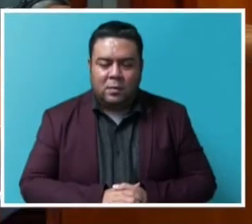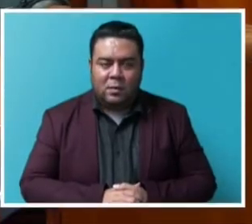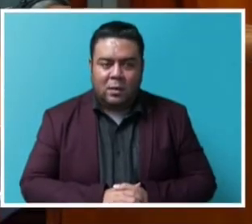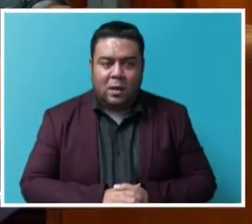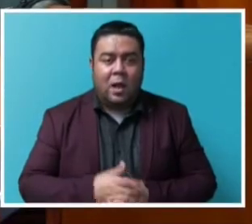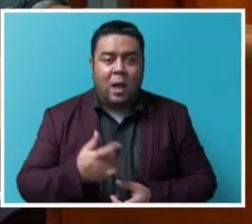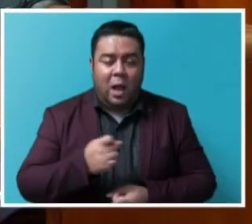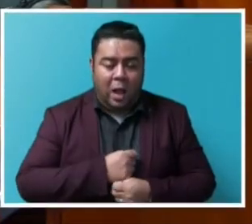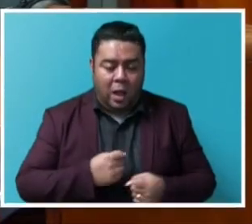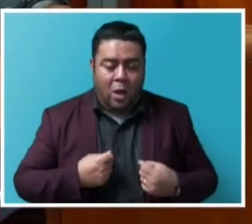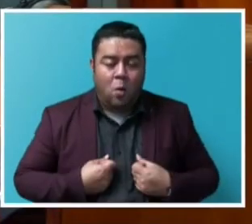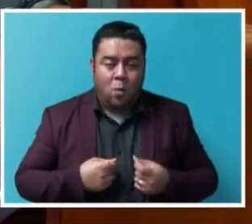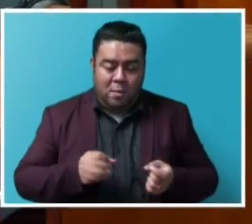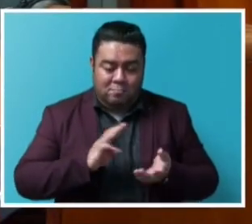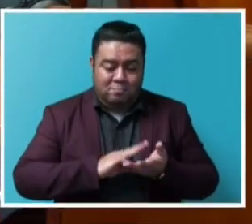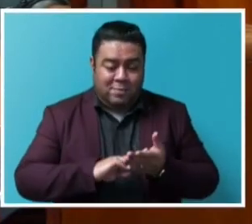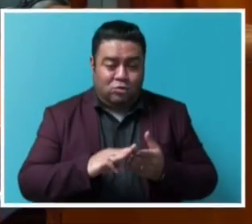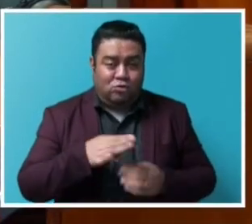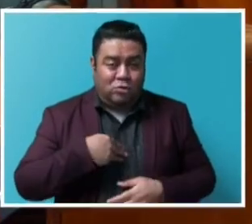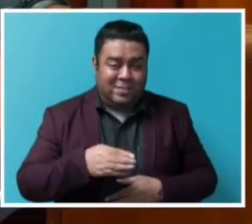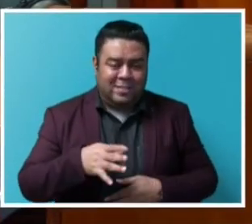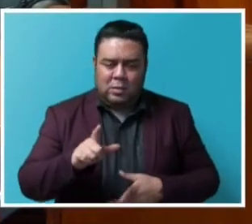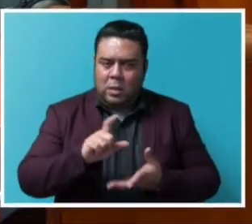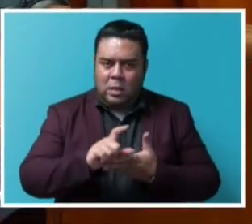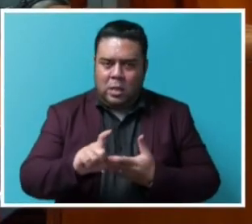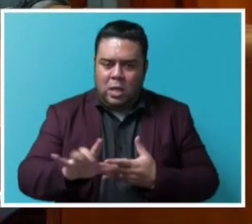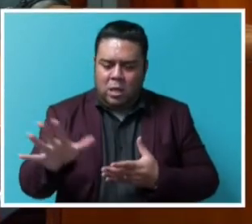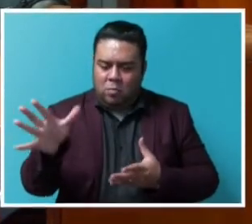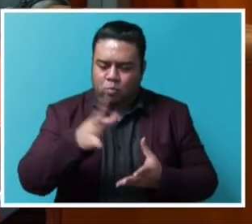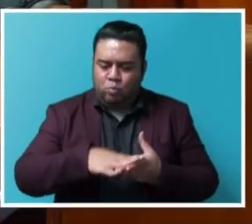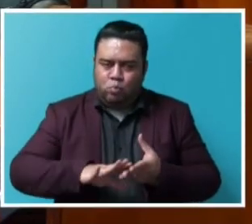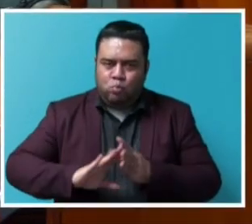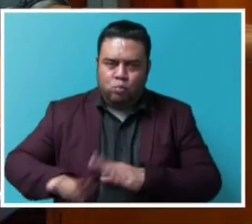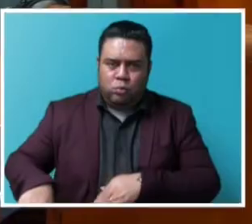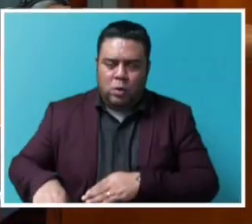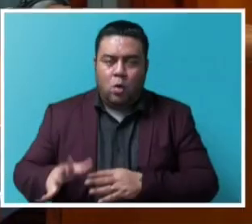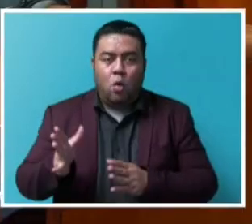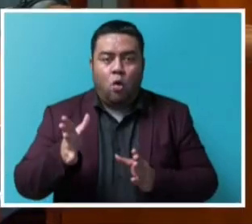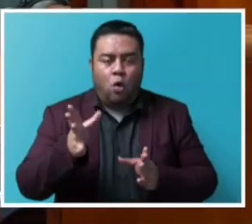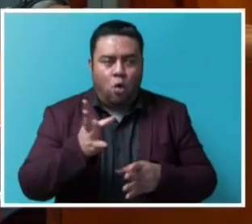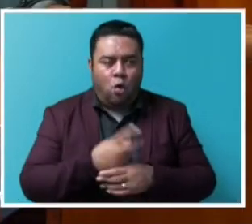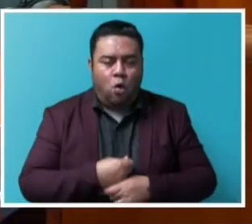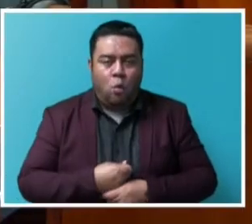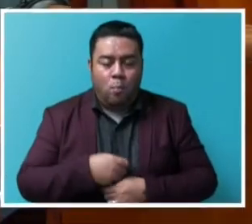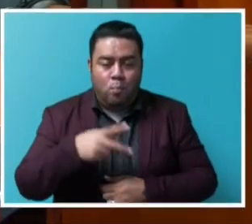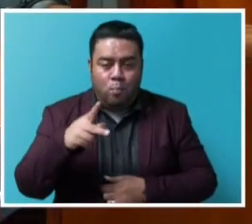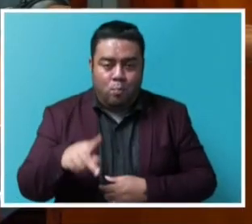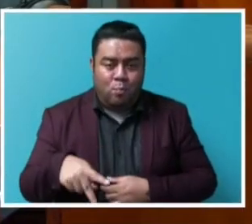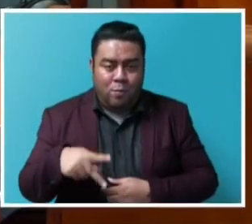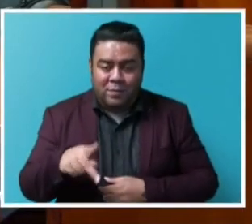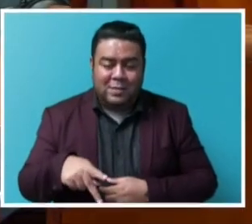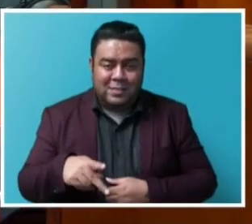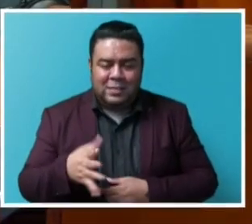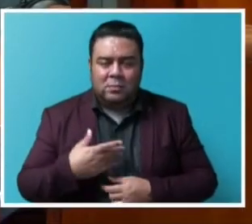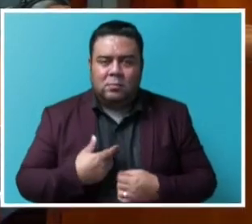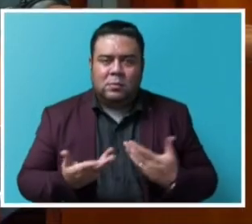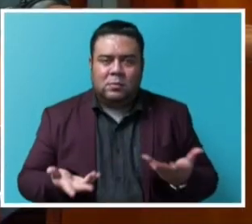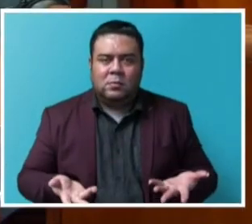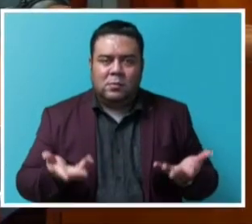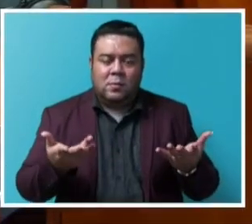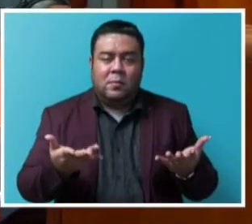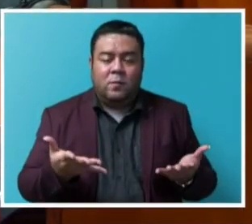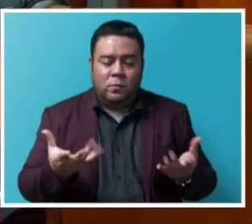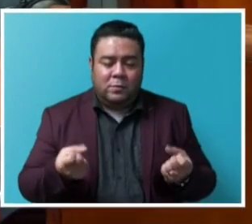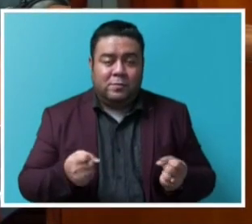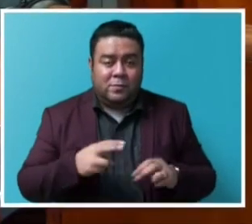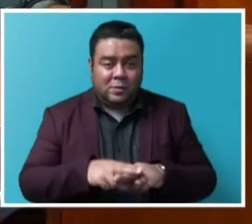our mission is clear. Destroy poverty, replace it with prosperity. Fortify Fiji